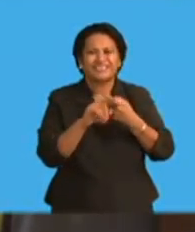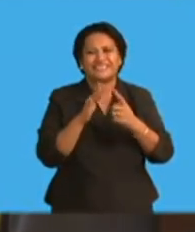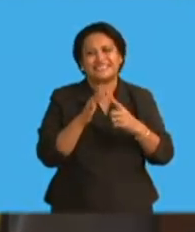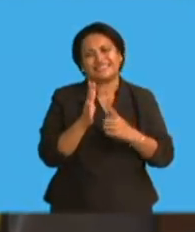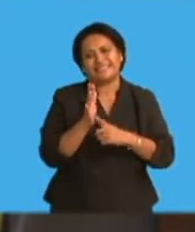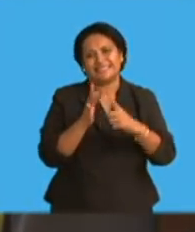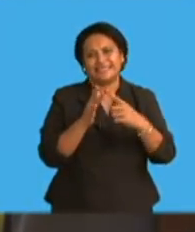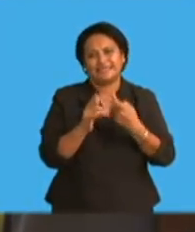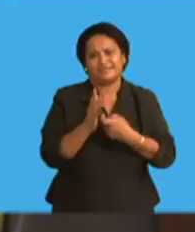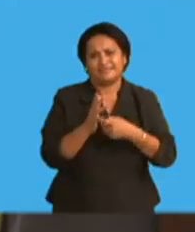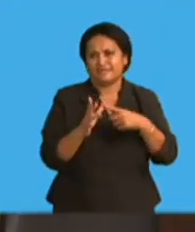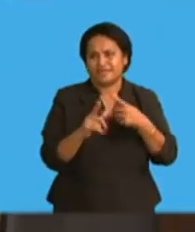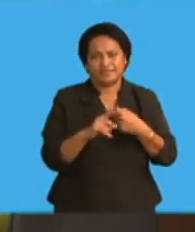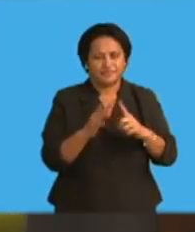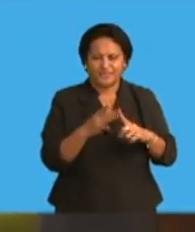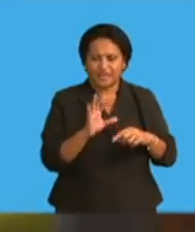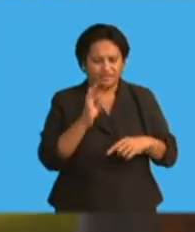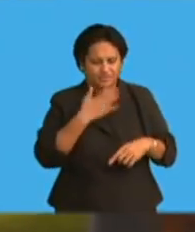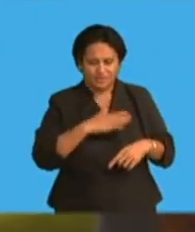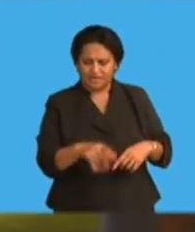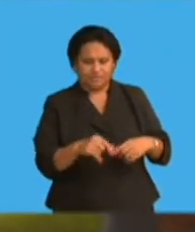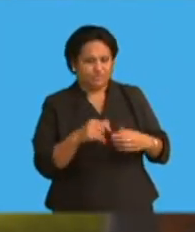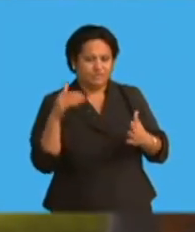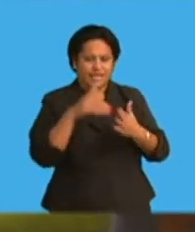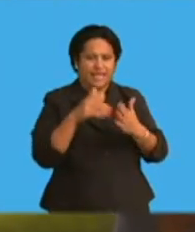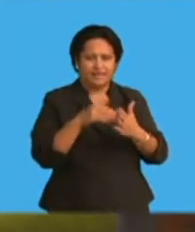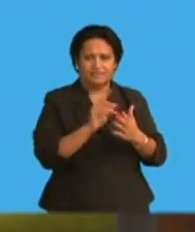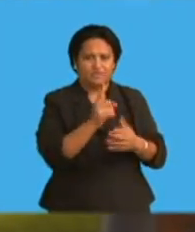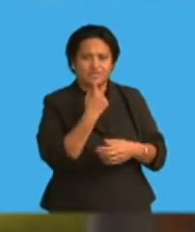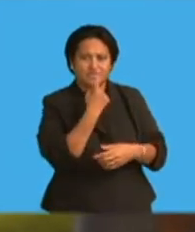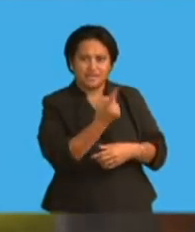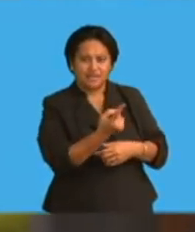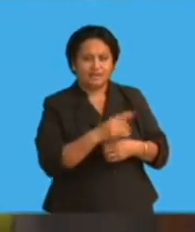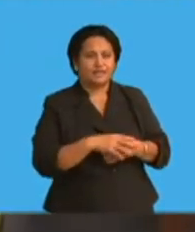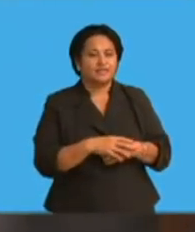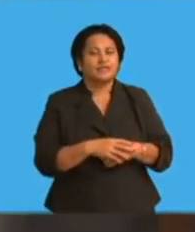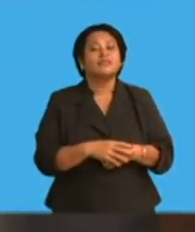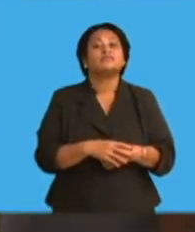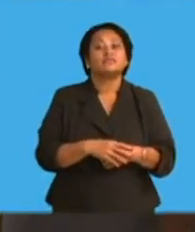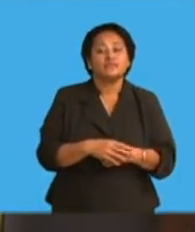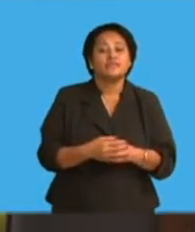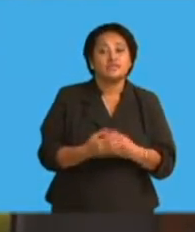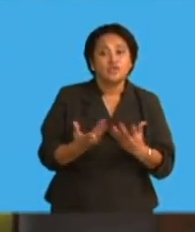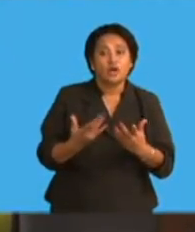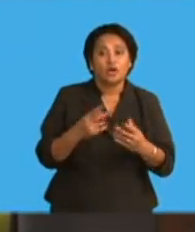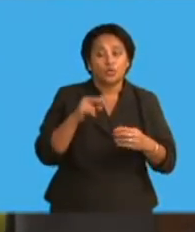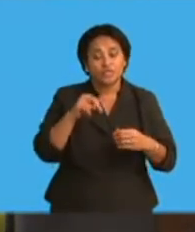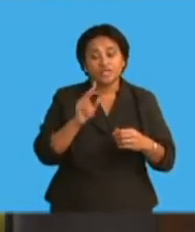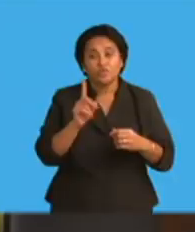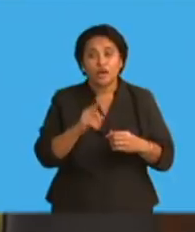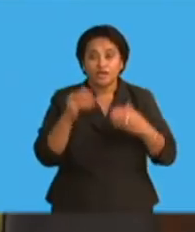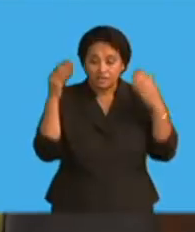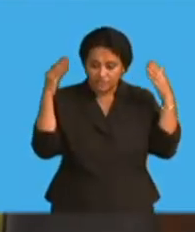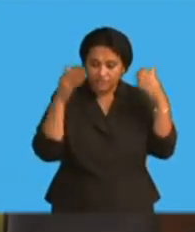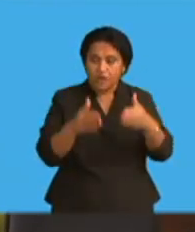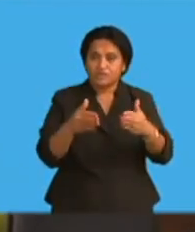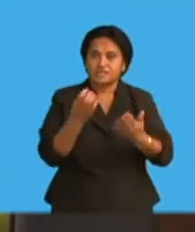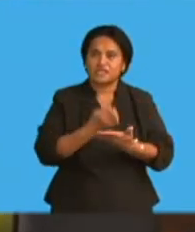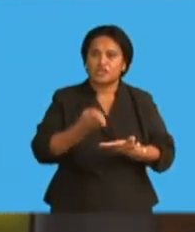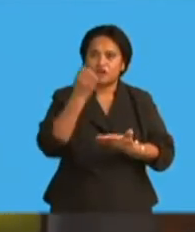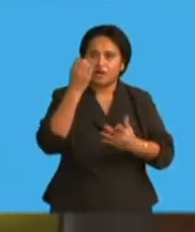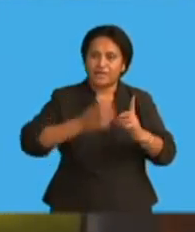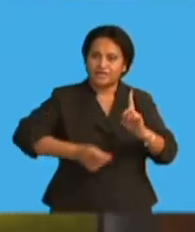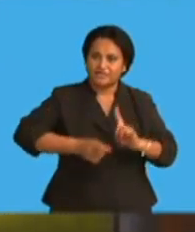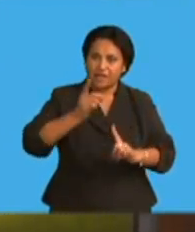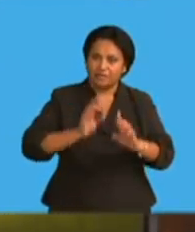over the things he said. Reality is, Madam Speaker, is that we need to be able to focus on the economic development. We need